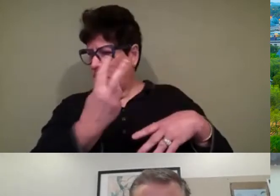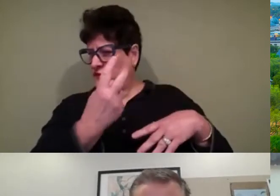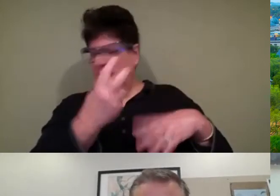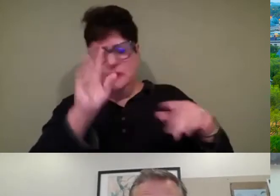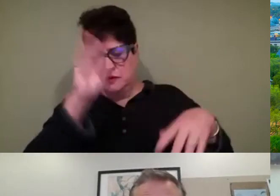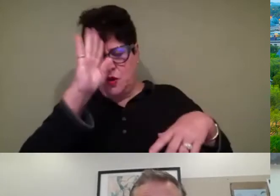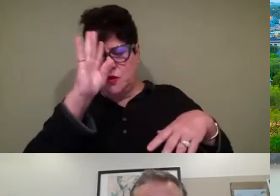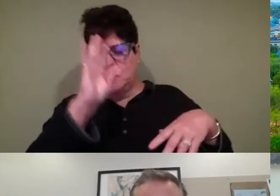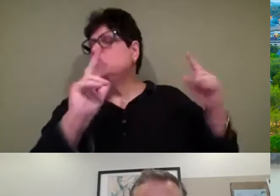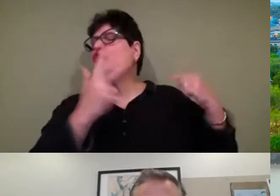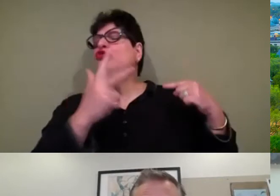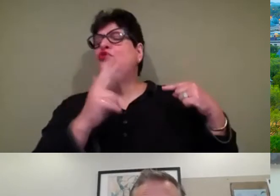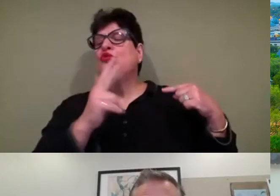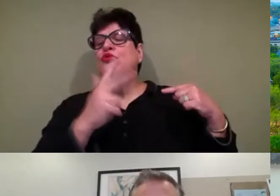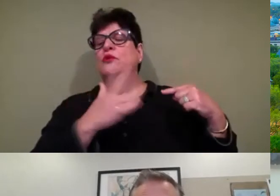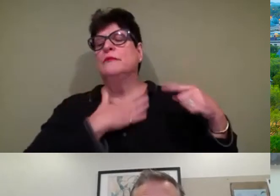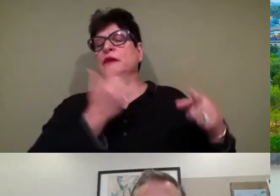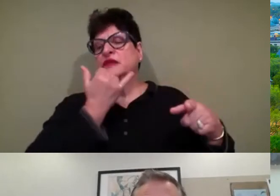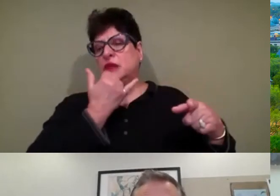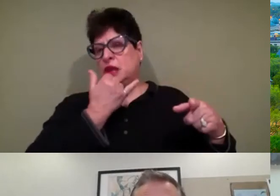The 3rd, my mistake.